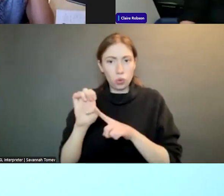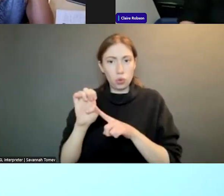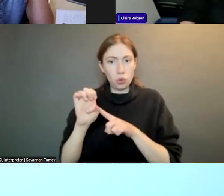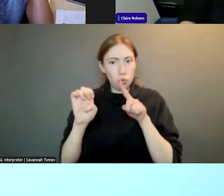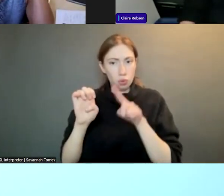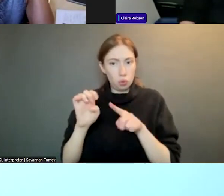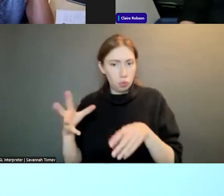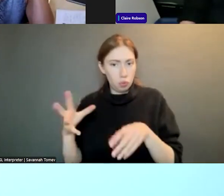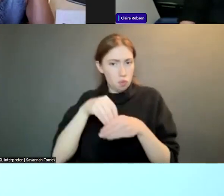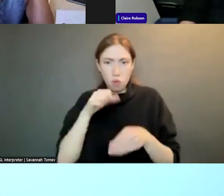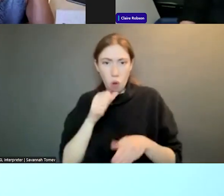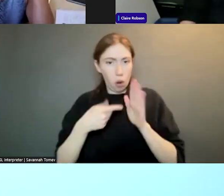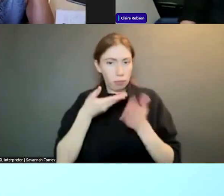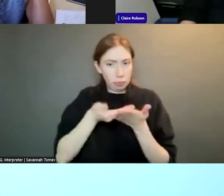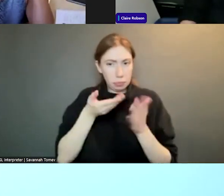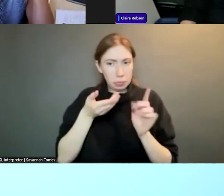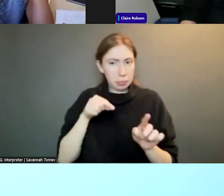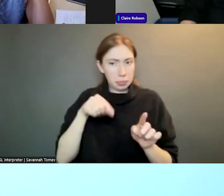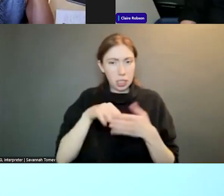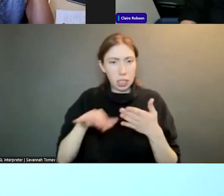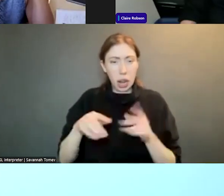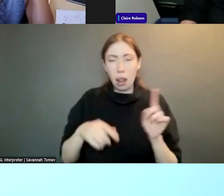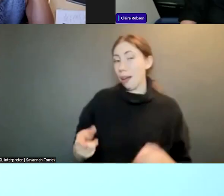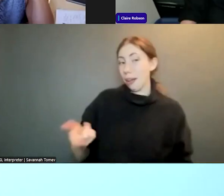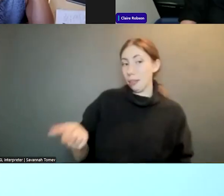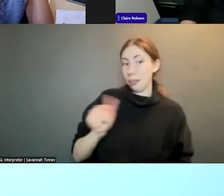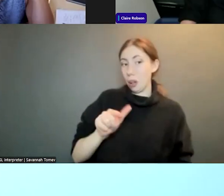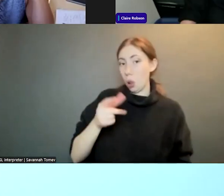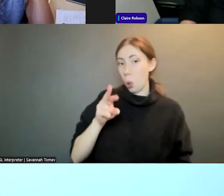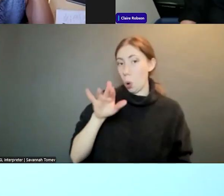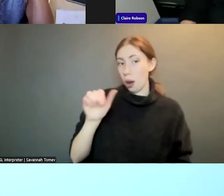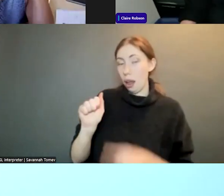I entirely understand the question. Is the question